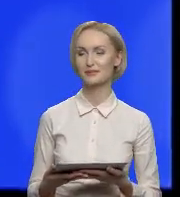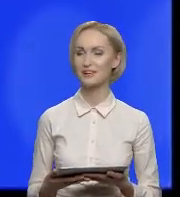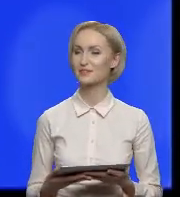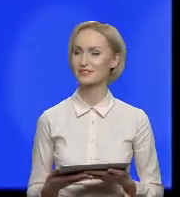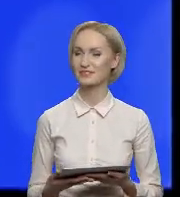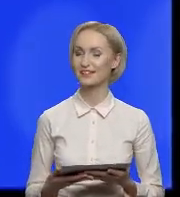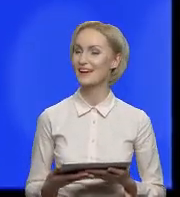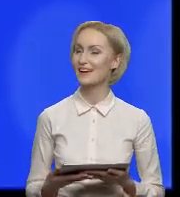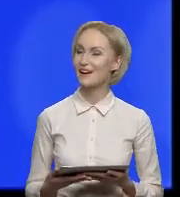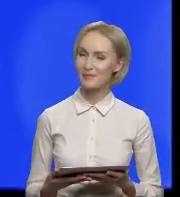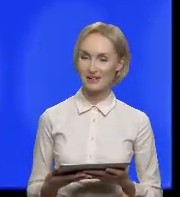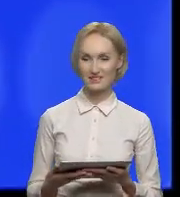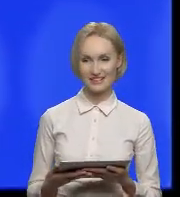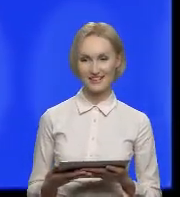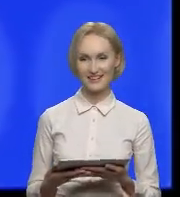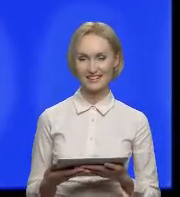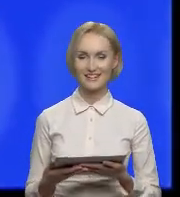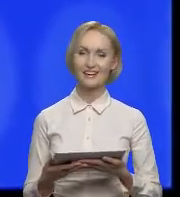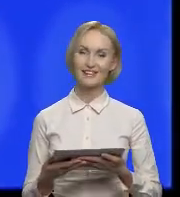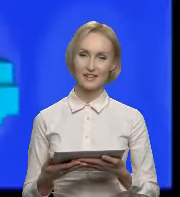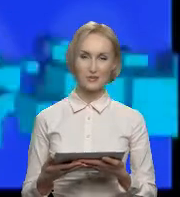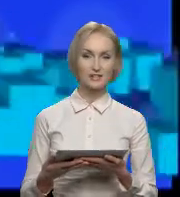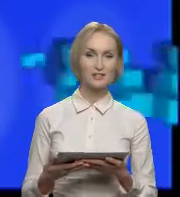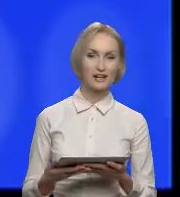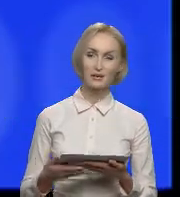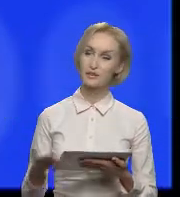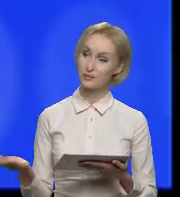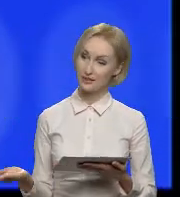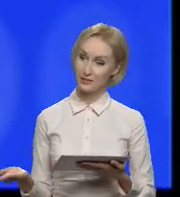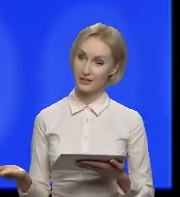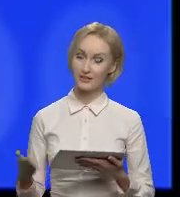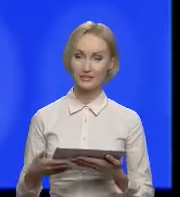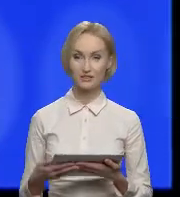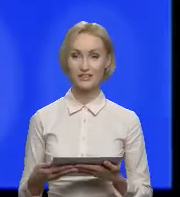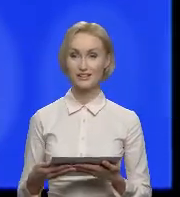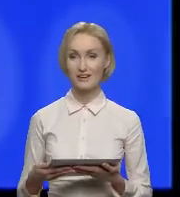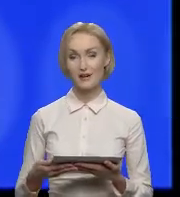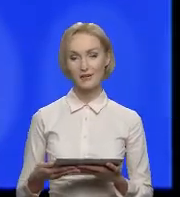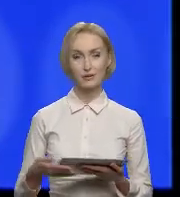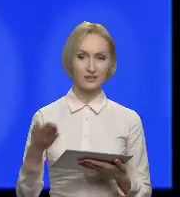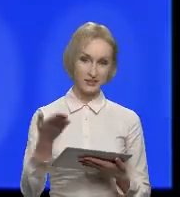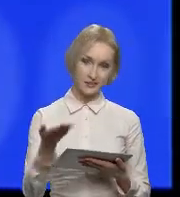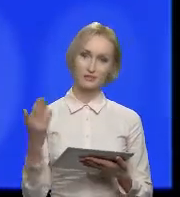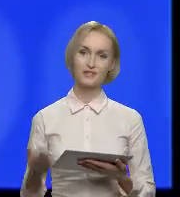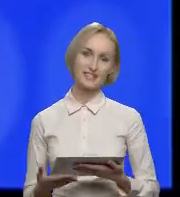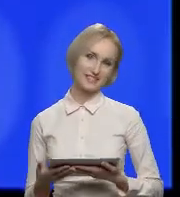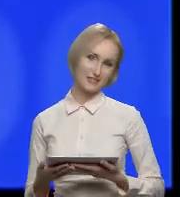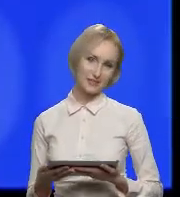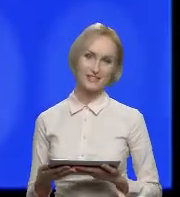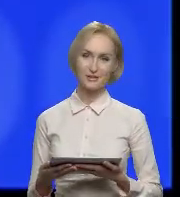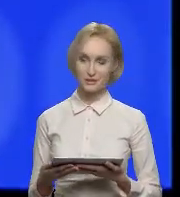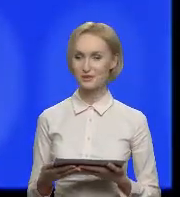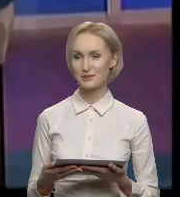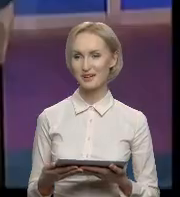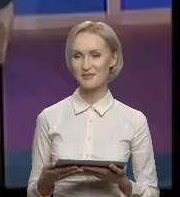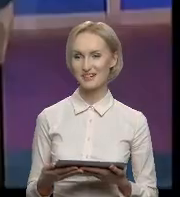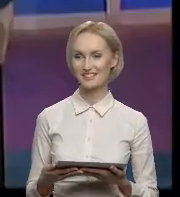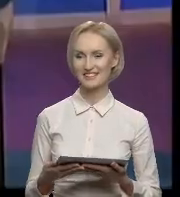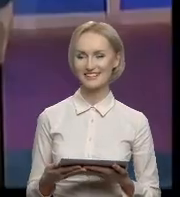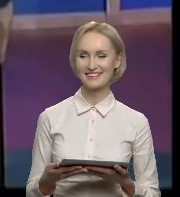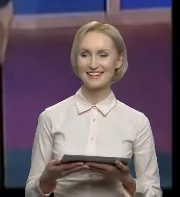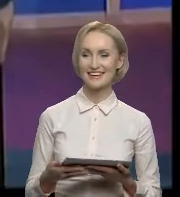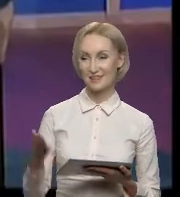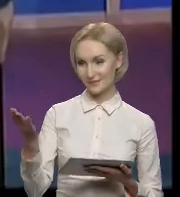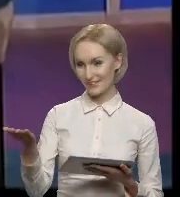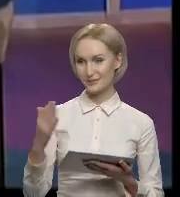some things about him, but I'm just going to wait till these tests come back. How long have you been dating him? Only a year and 10 months. And